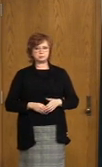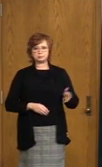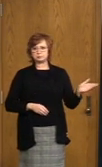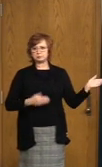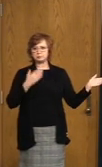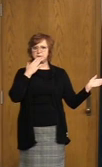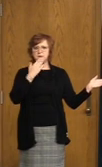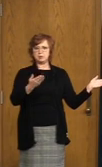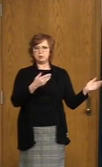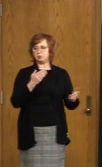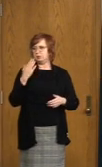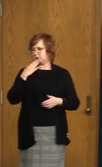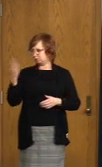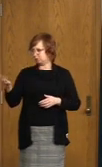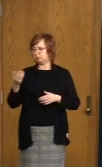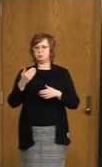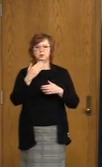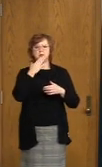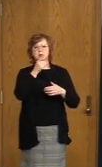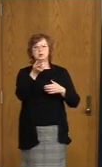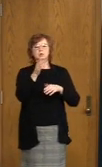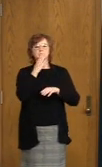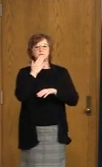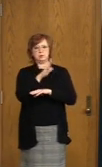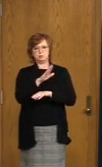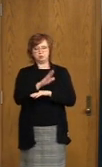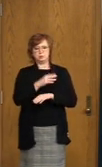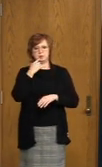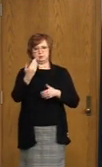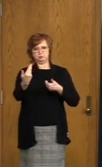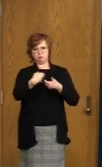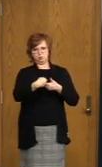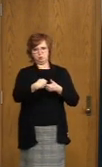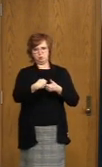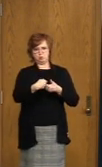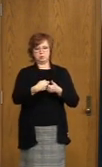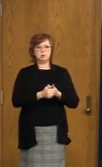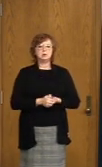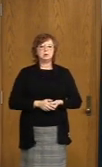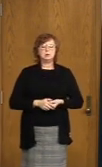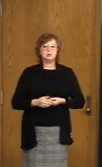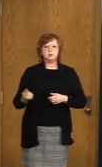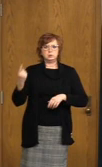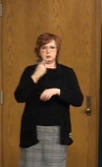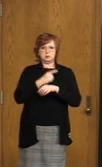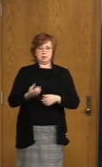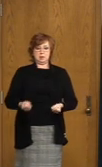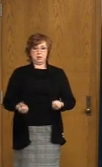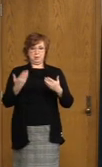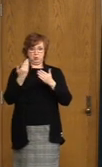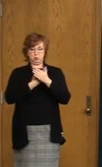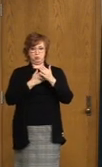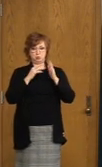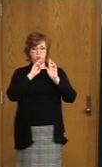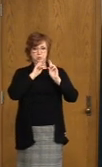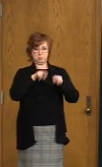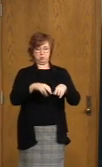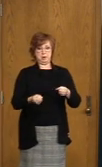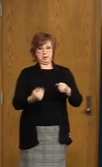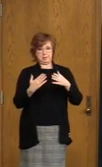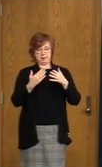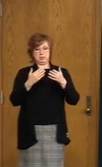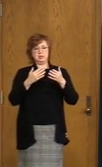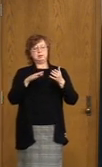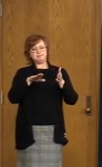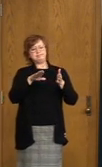Thank you very much. Good afternoon, everyone, and thank you for joining us here today. Today we are reporting 14 additional